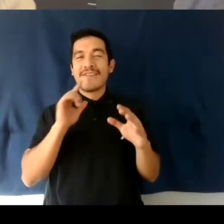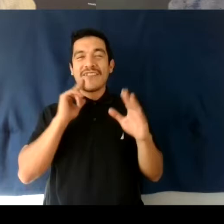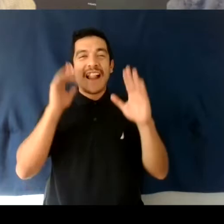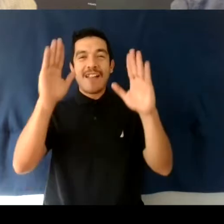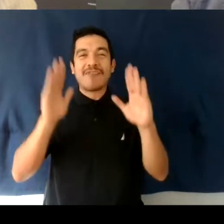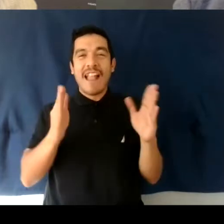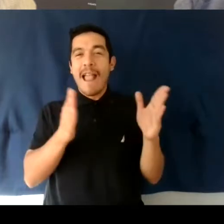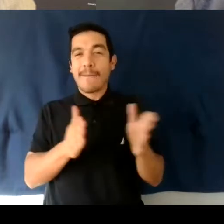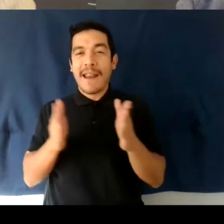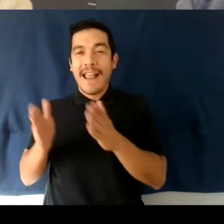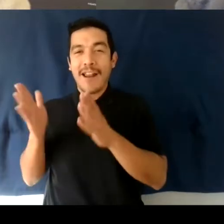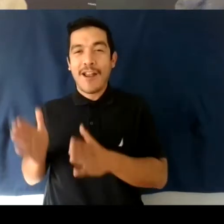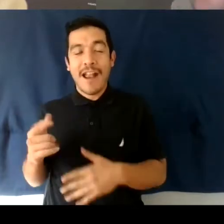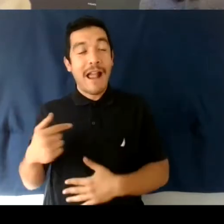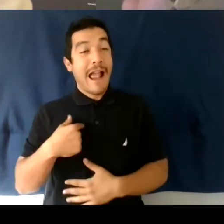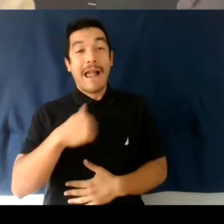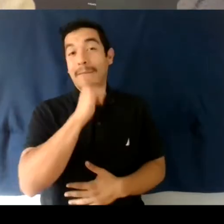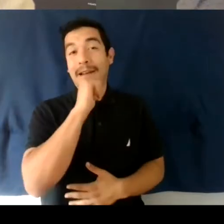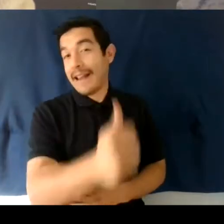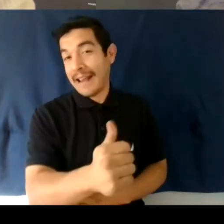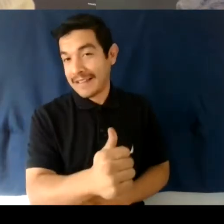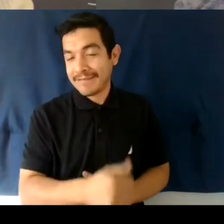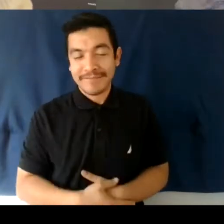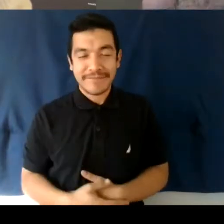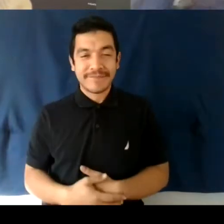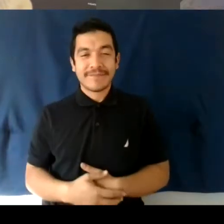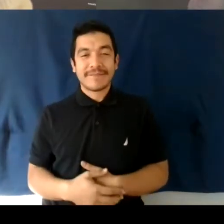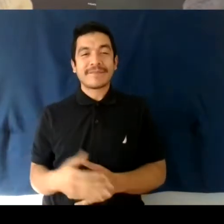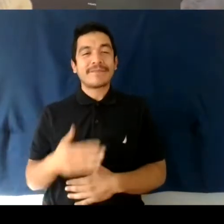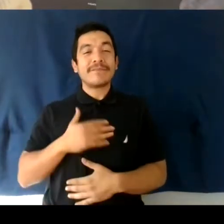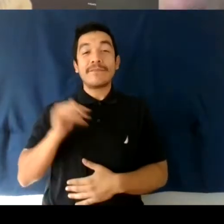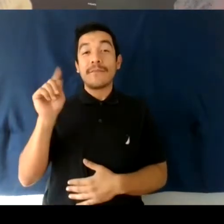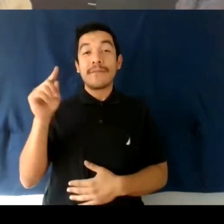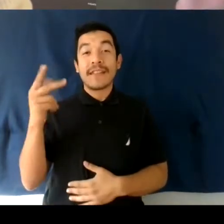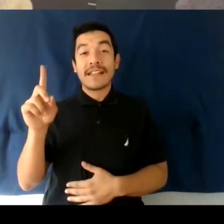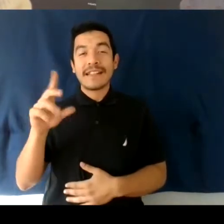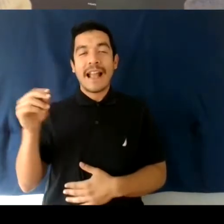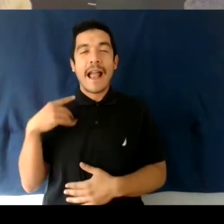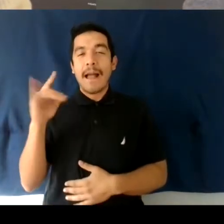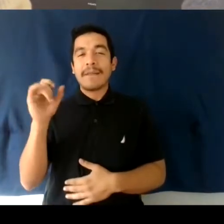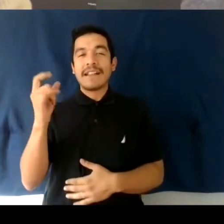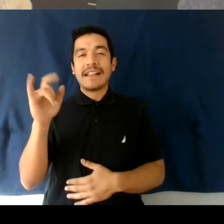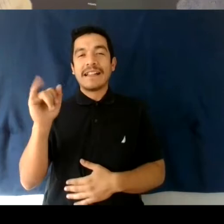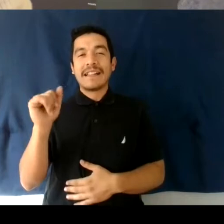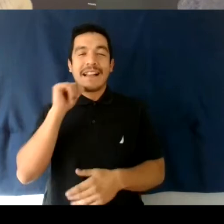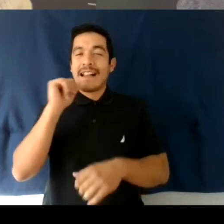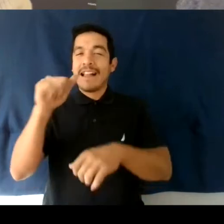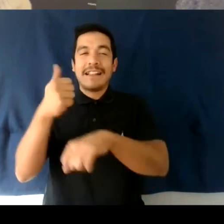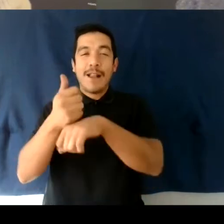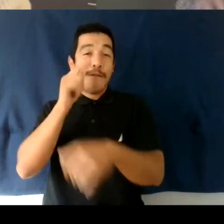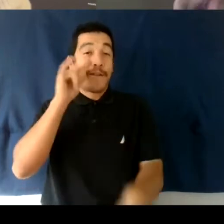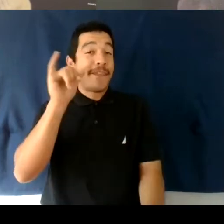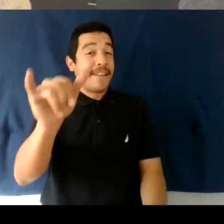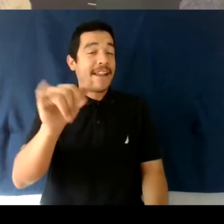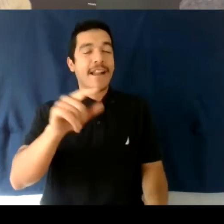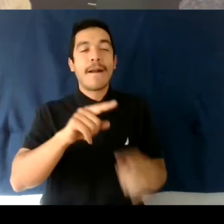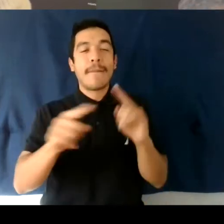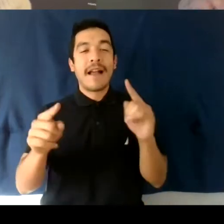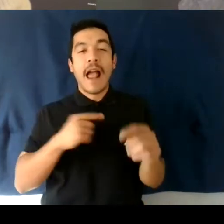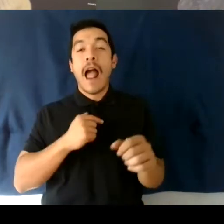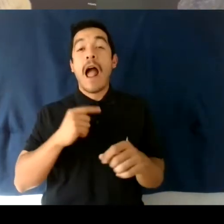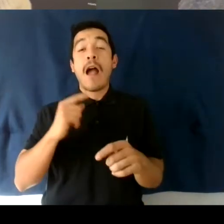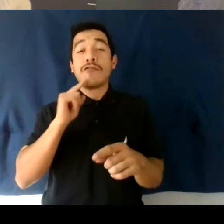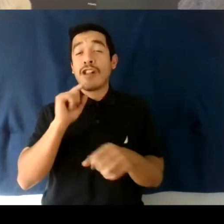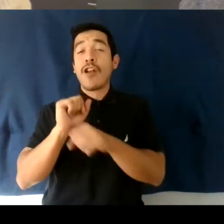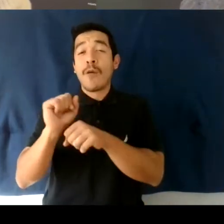am not. My ADHD and my dyslexia is not set up for that. Although I'm working on it.